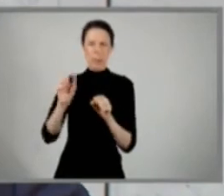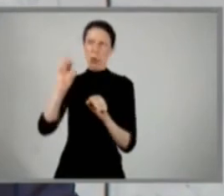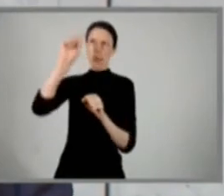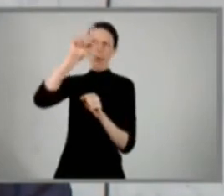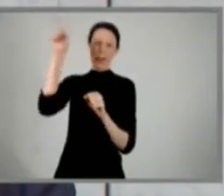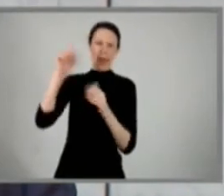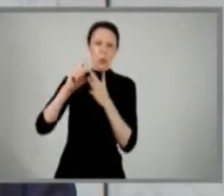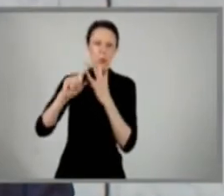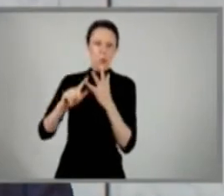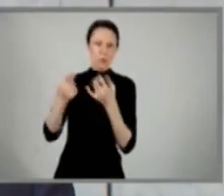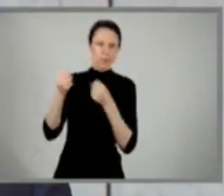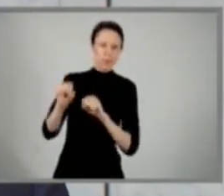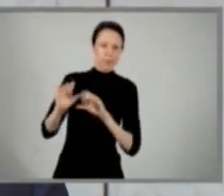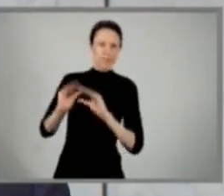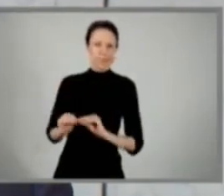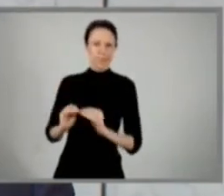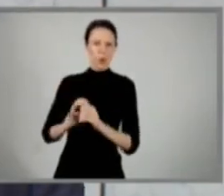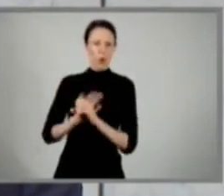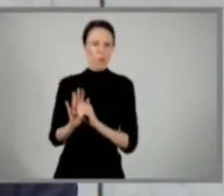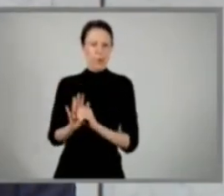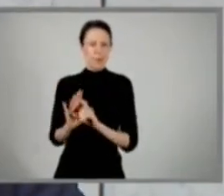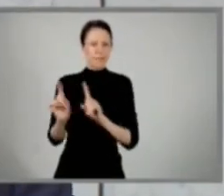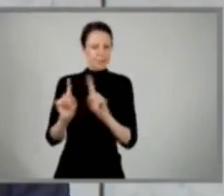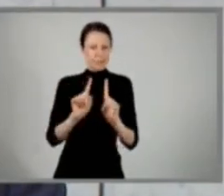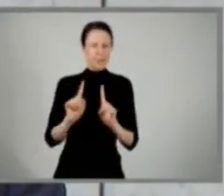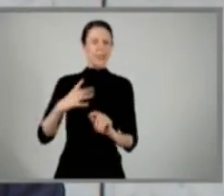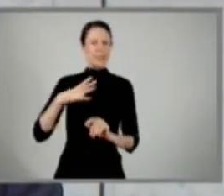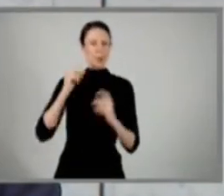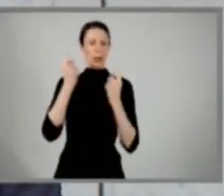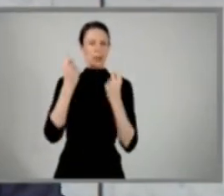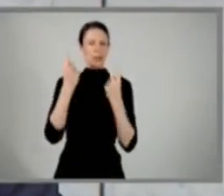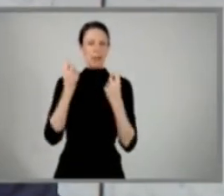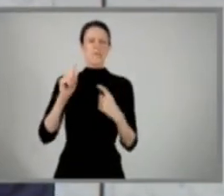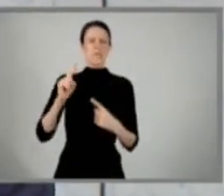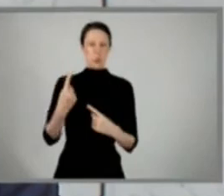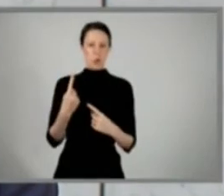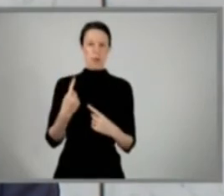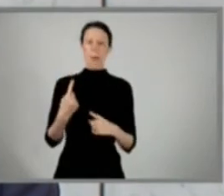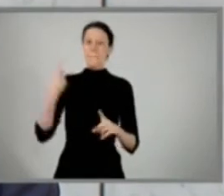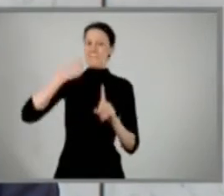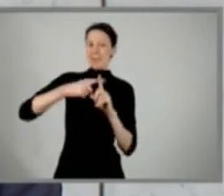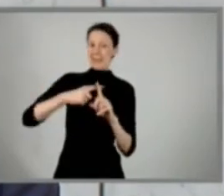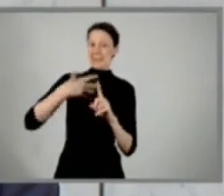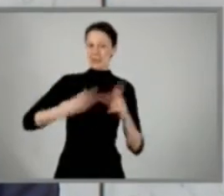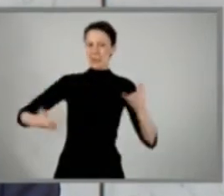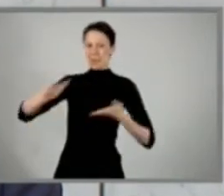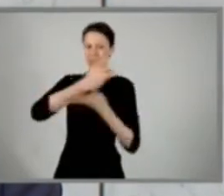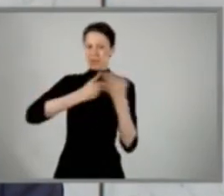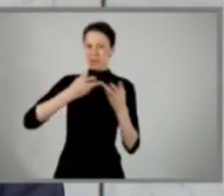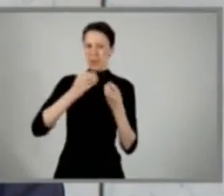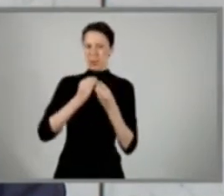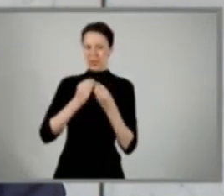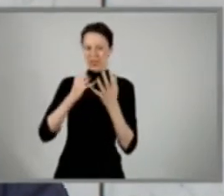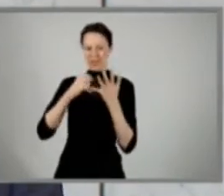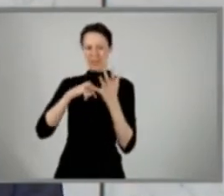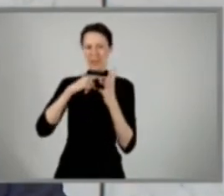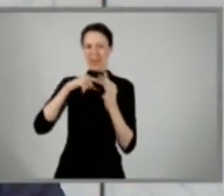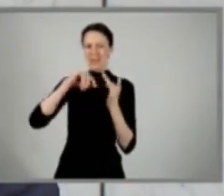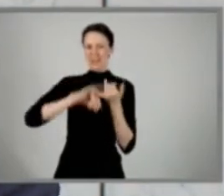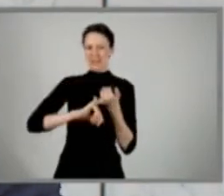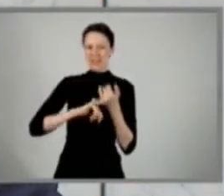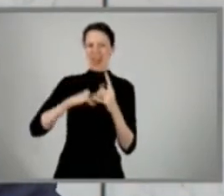And you also need to do that up front with the states and territories, because ultimately they are responsible for public health within their jurisdictions,